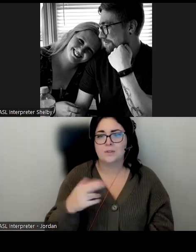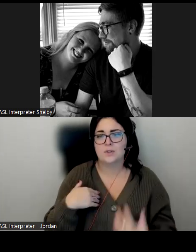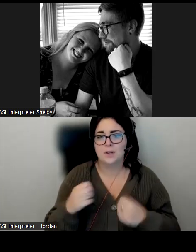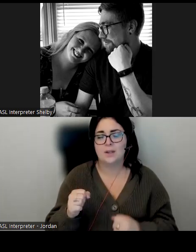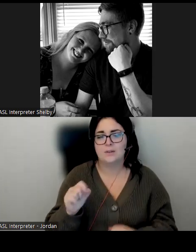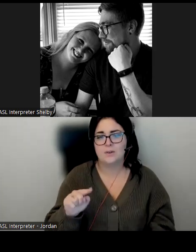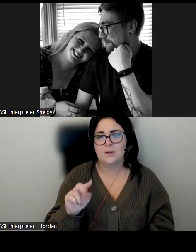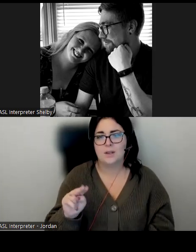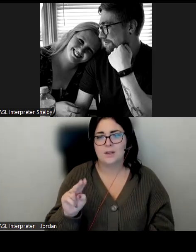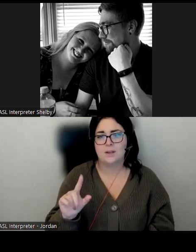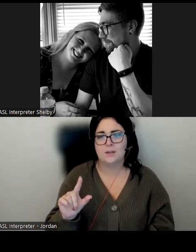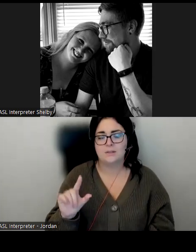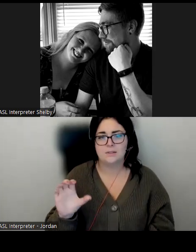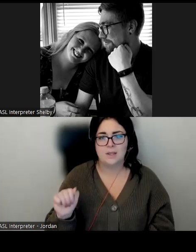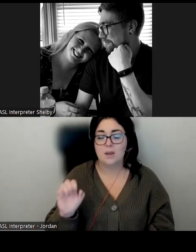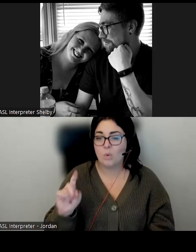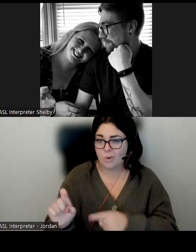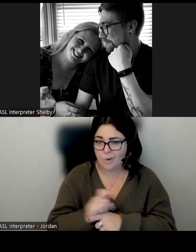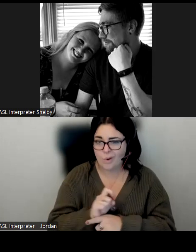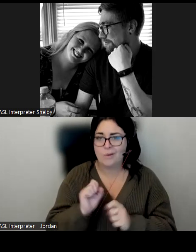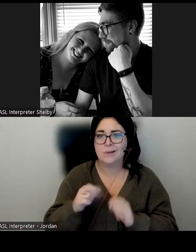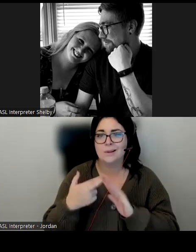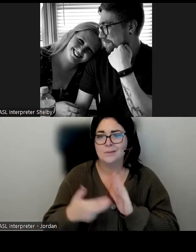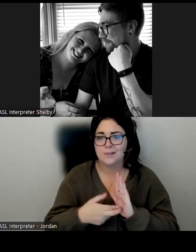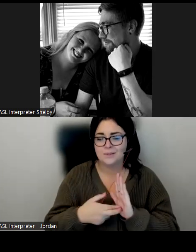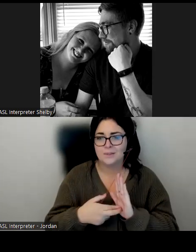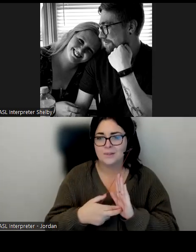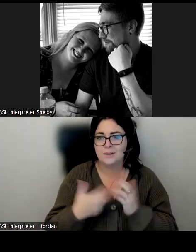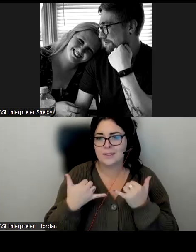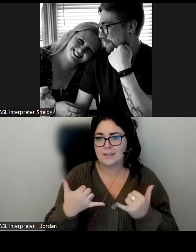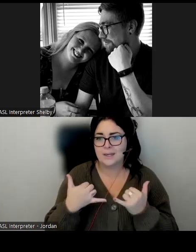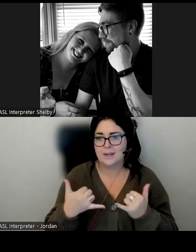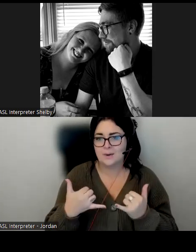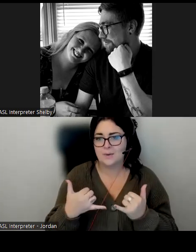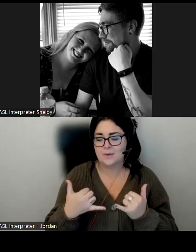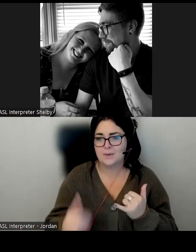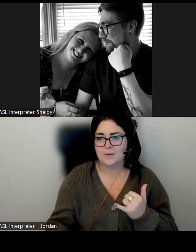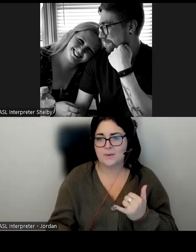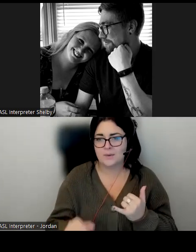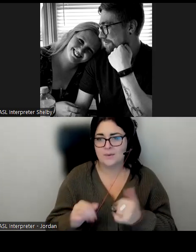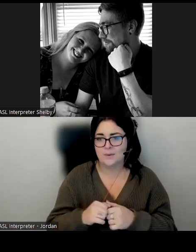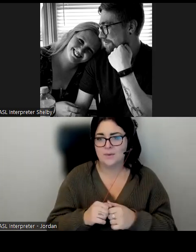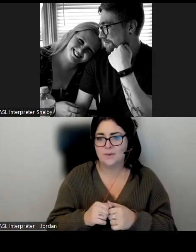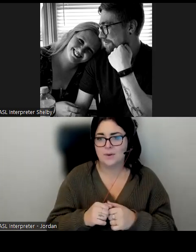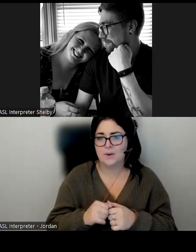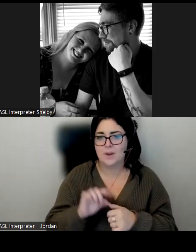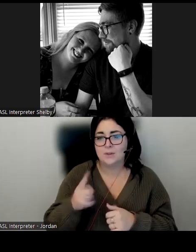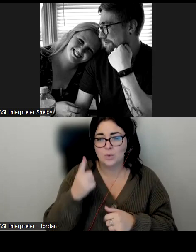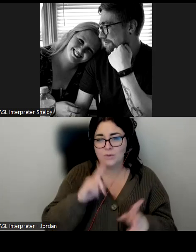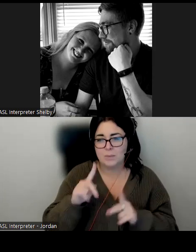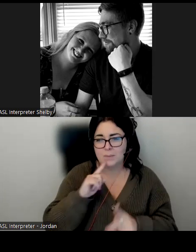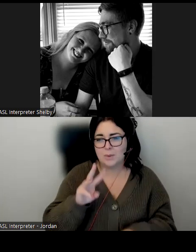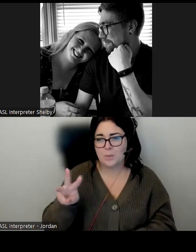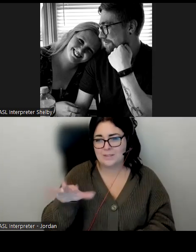spiritualhealth.westernhealth.nl.ca or give me a call and we can get you registered. But currently it is only for those that live in the Western